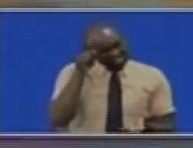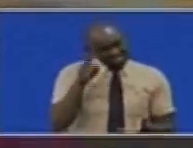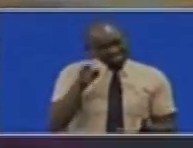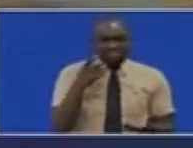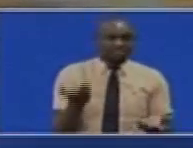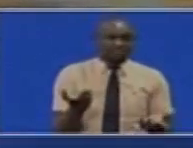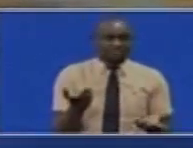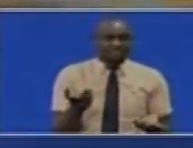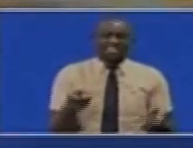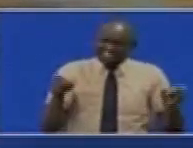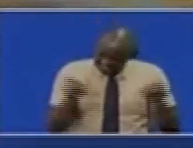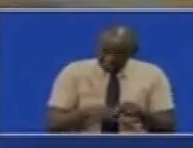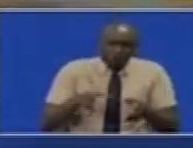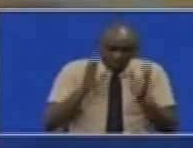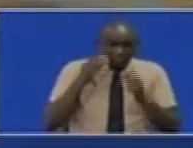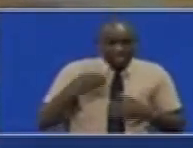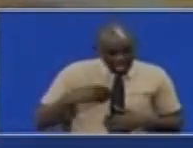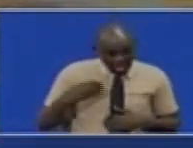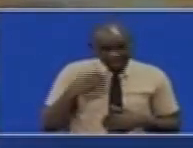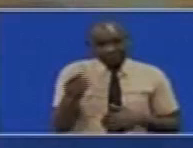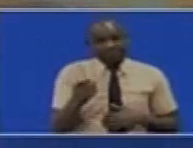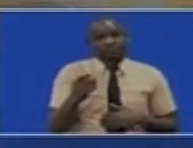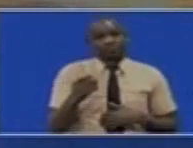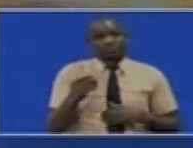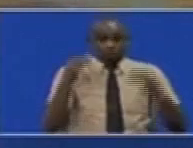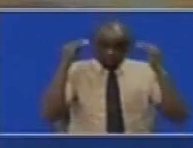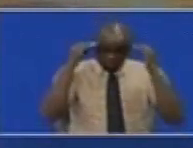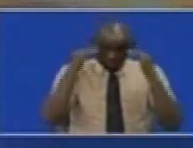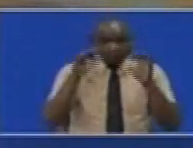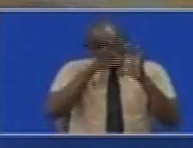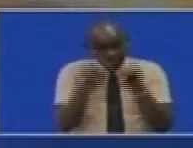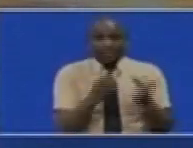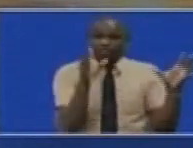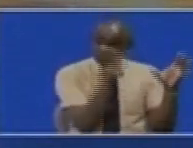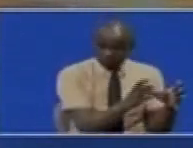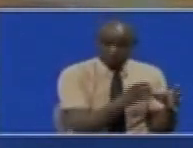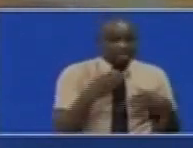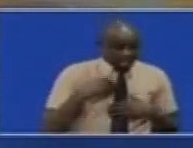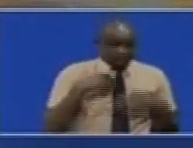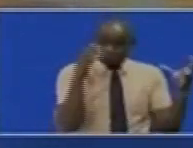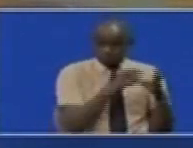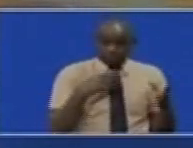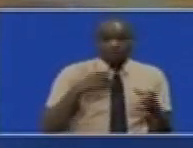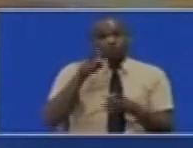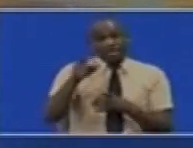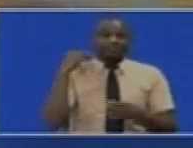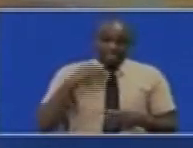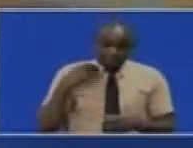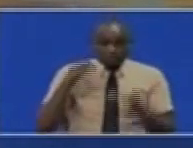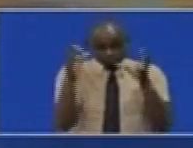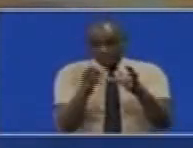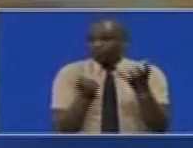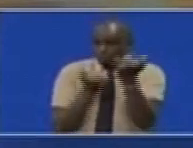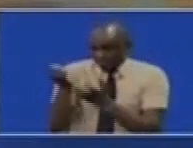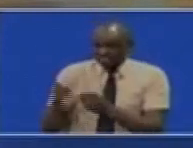just that the same way we have a dedicated division, for example, for the family division, we have a dedicated division for criminal, for